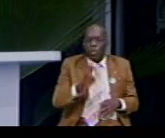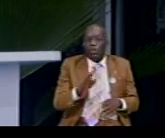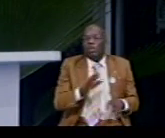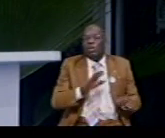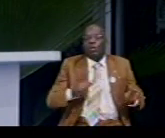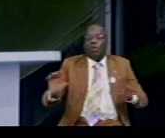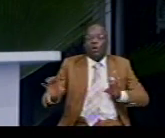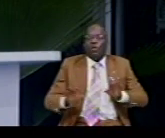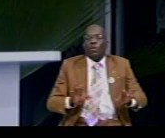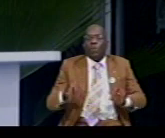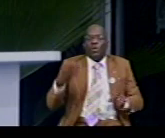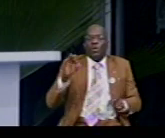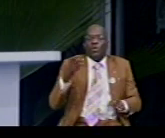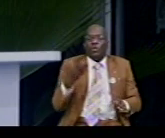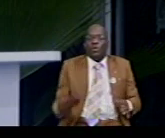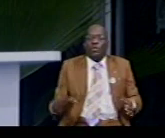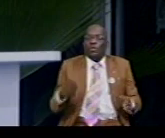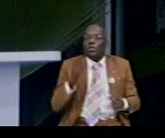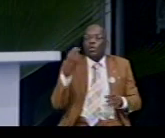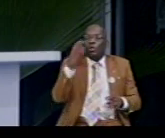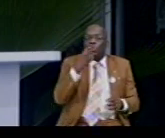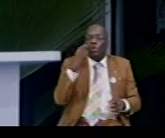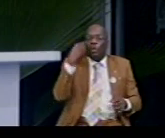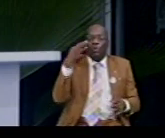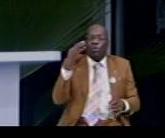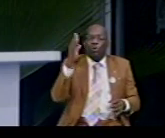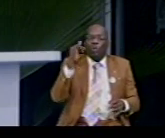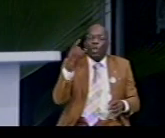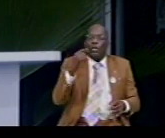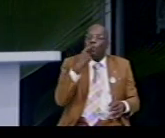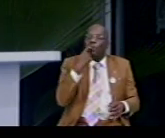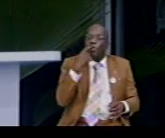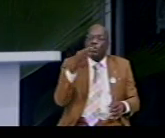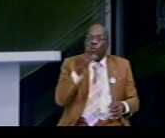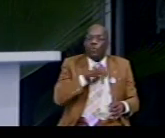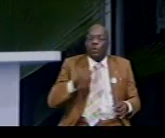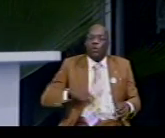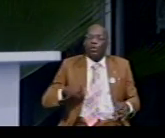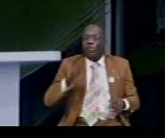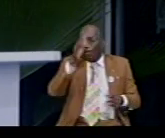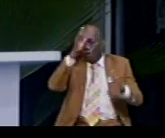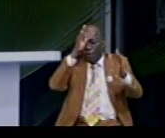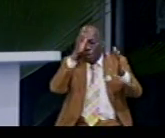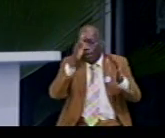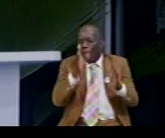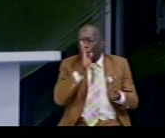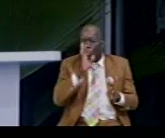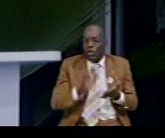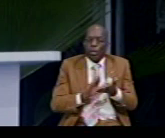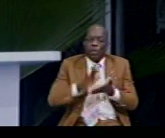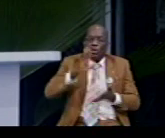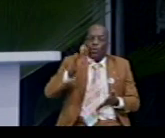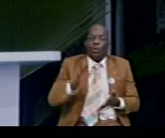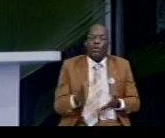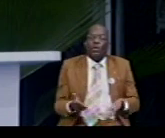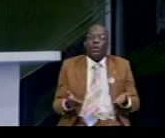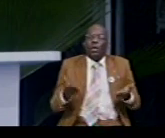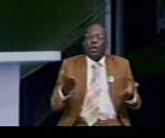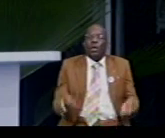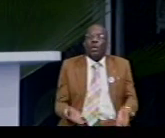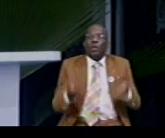spoken by the mouth of the Lord. Father, be glorified. Exalt your